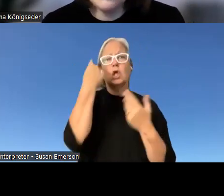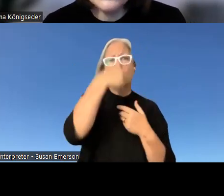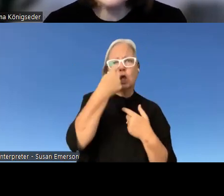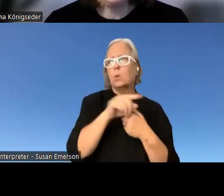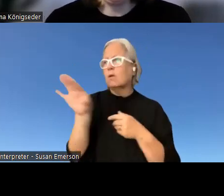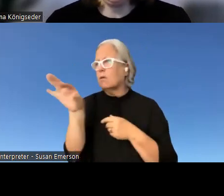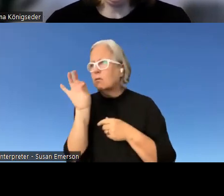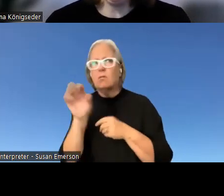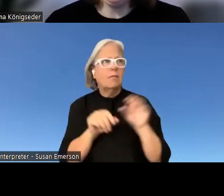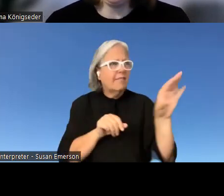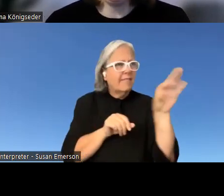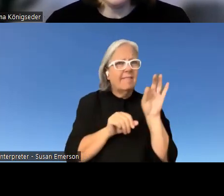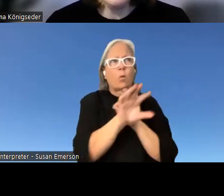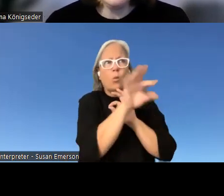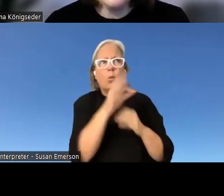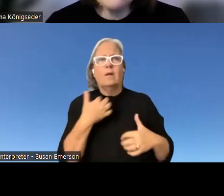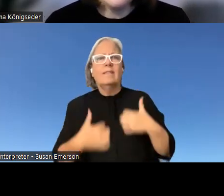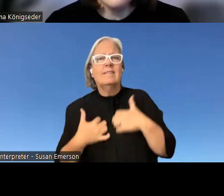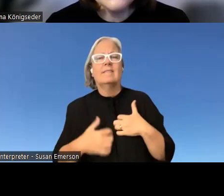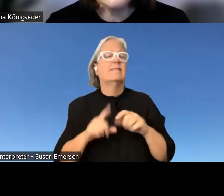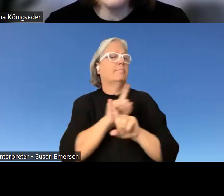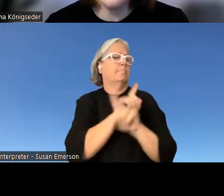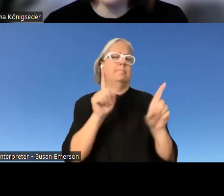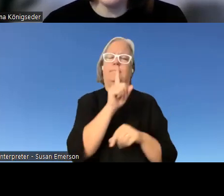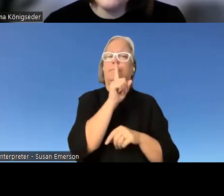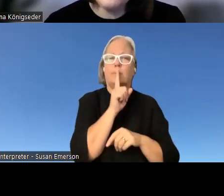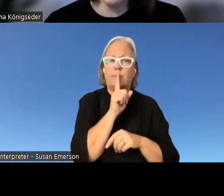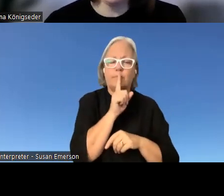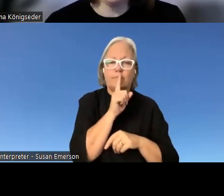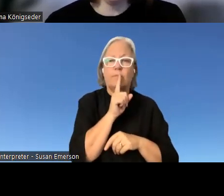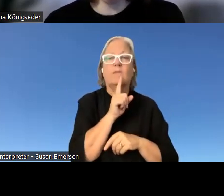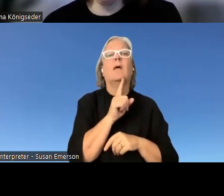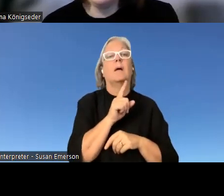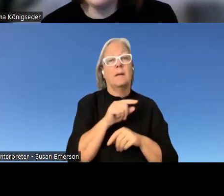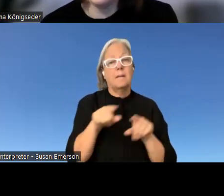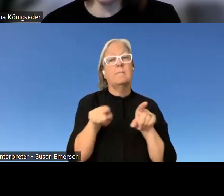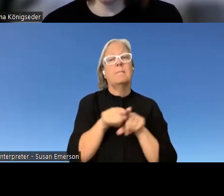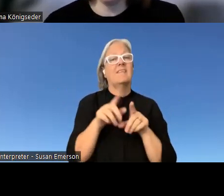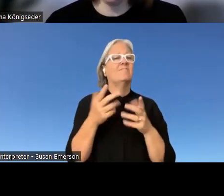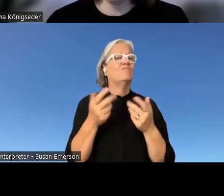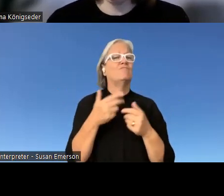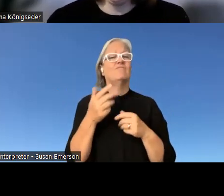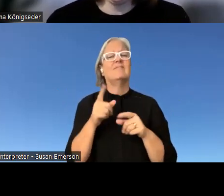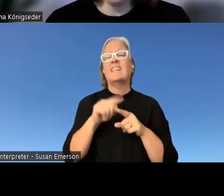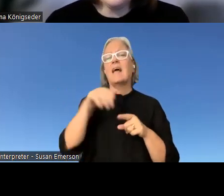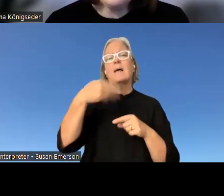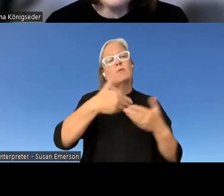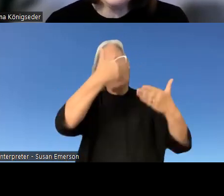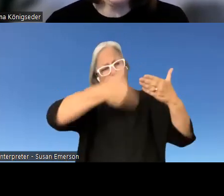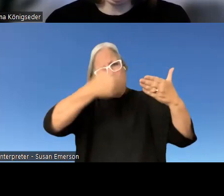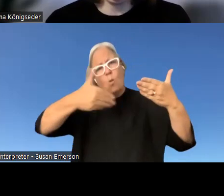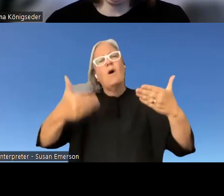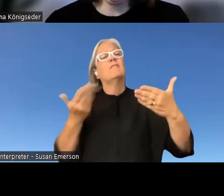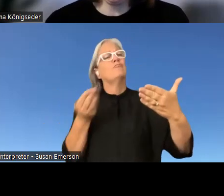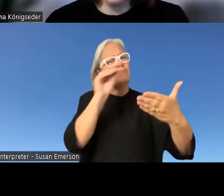of project. The only projects that are published are the awardees. They are published in reports and also on our